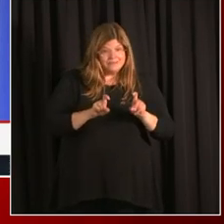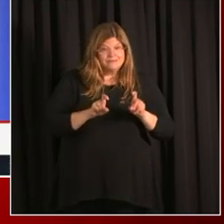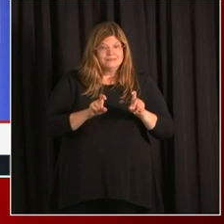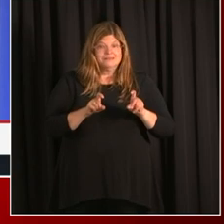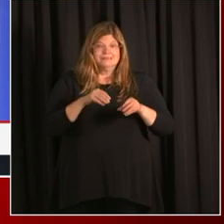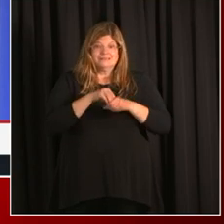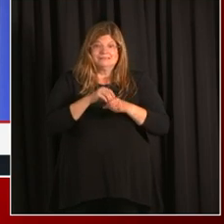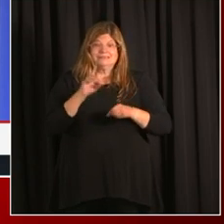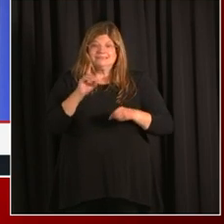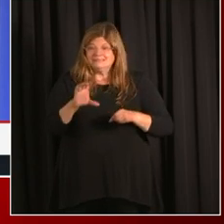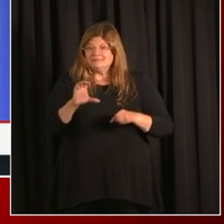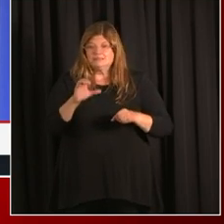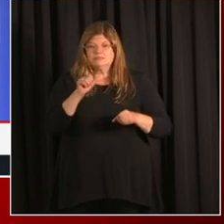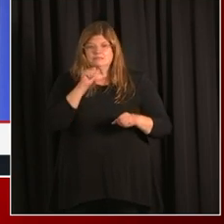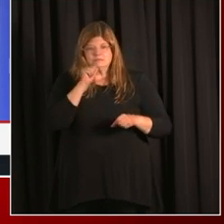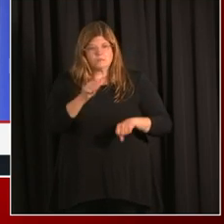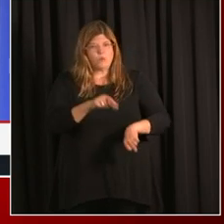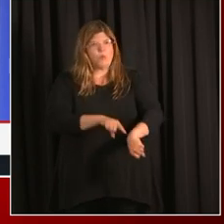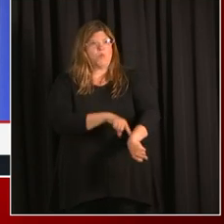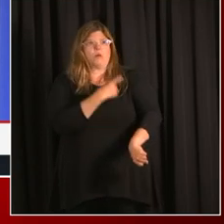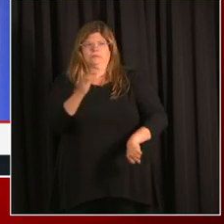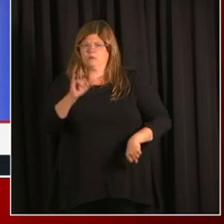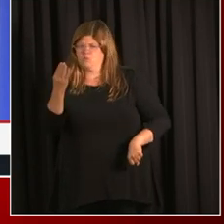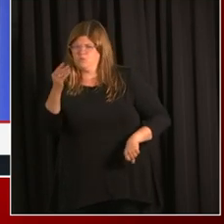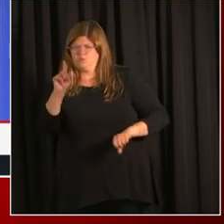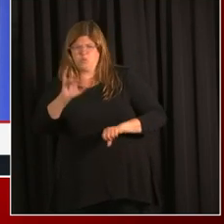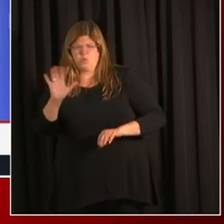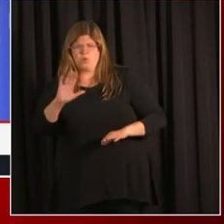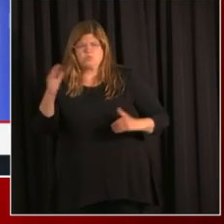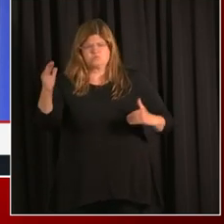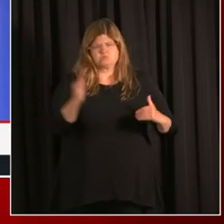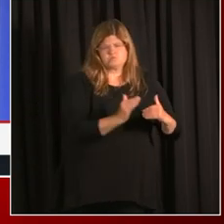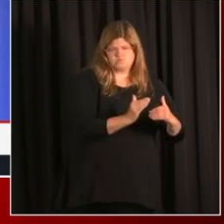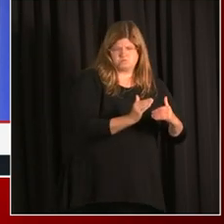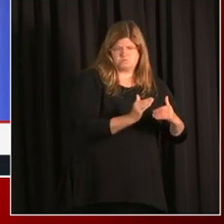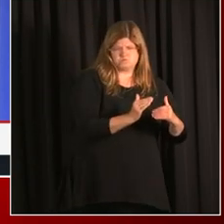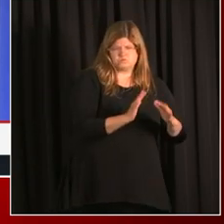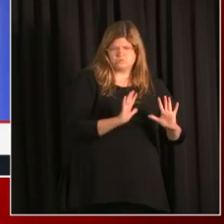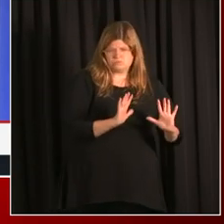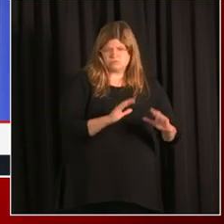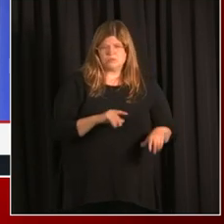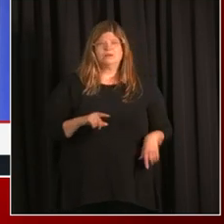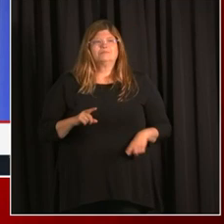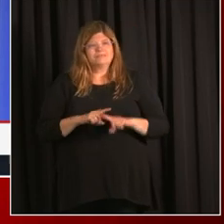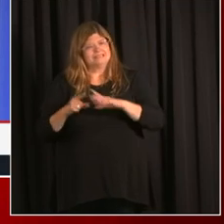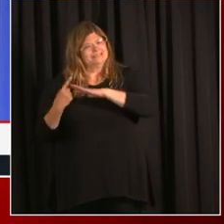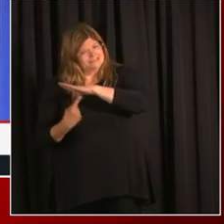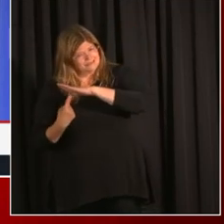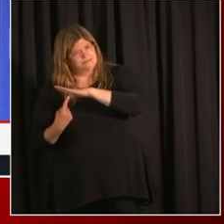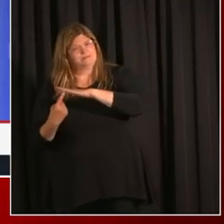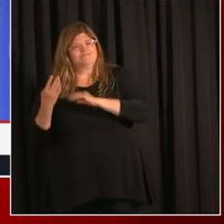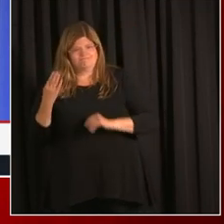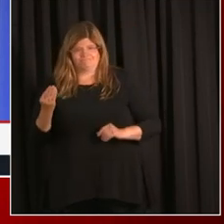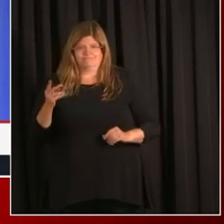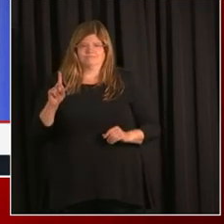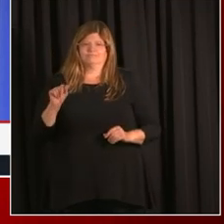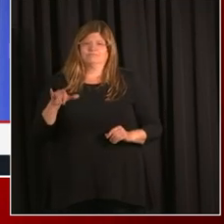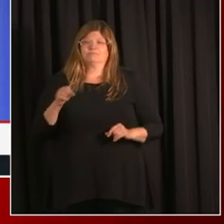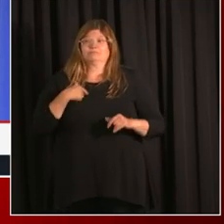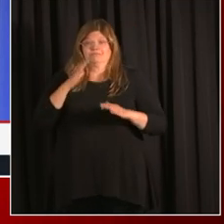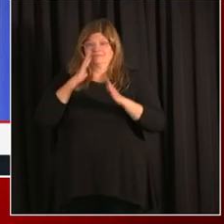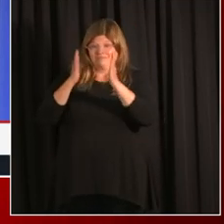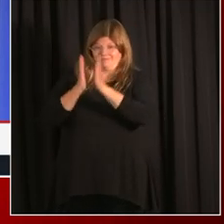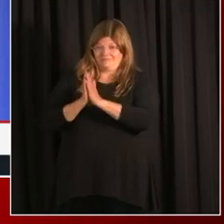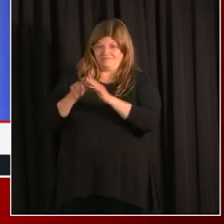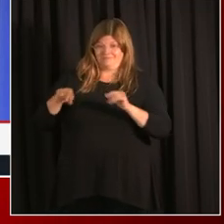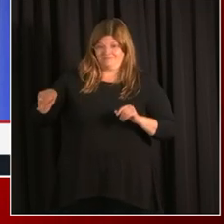district have not been as long as 14 days. We've been very fortunate to have not gotten that far. And so we would ask that